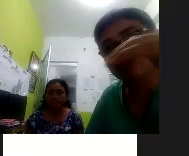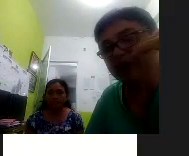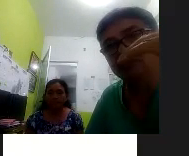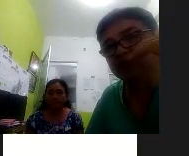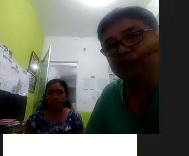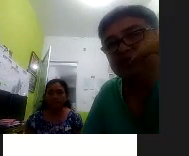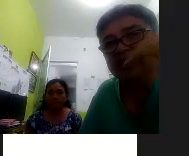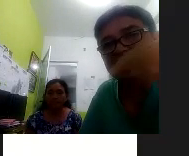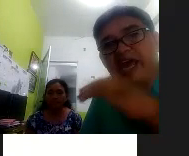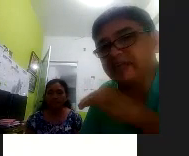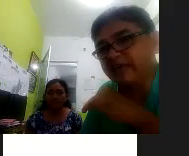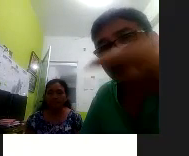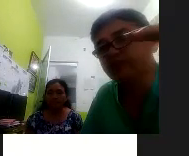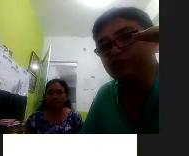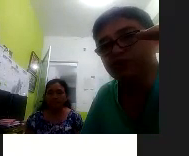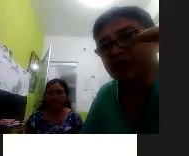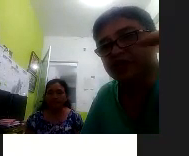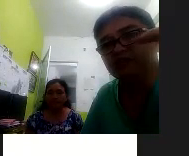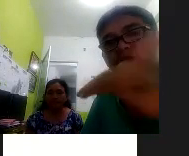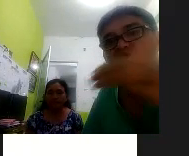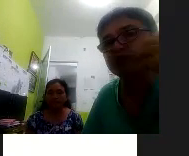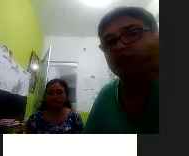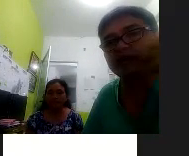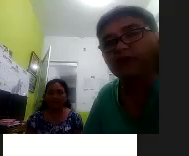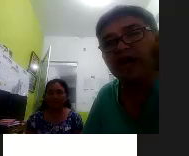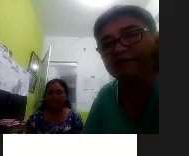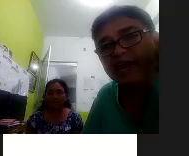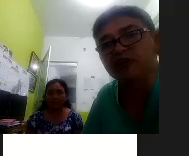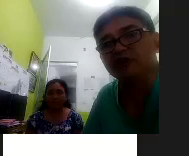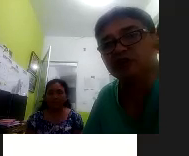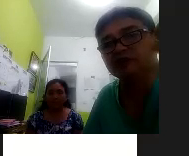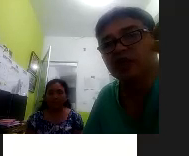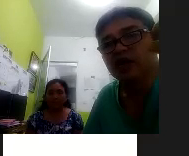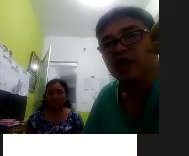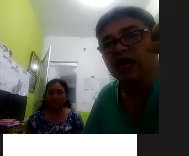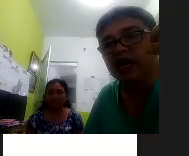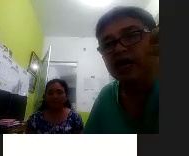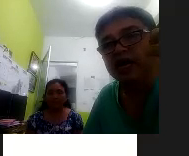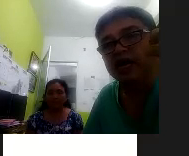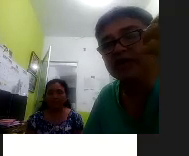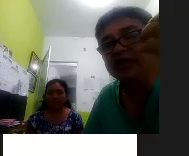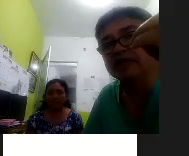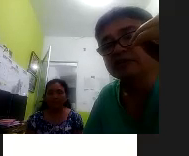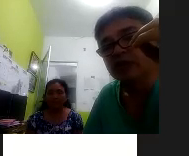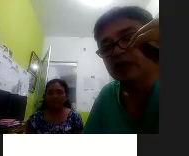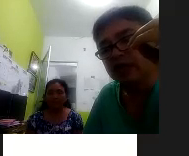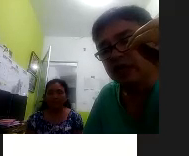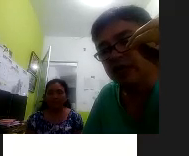very tired. She say, I can't push anymore, so I don't have energy. And